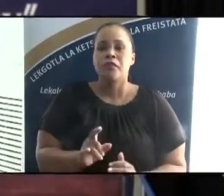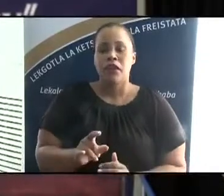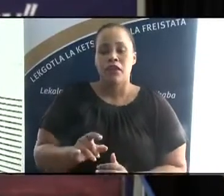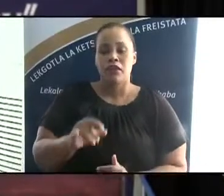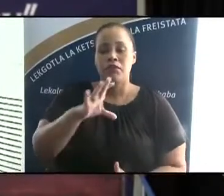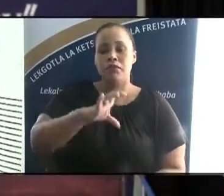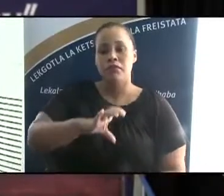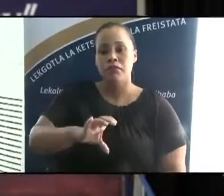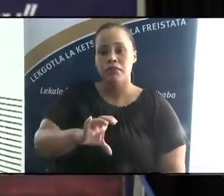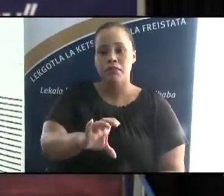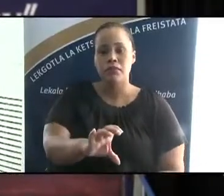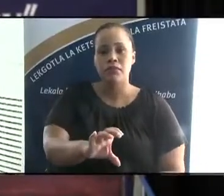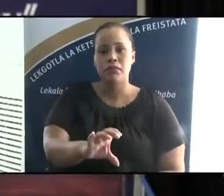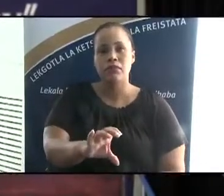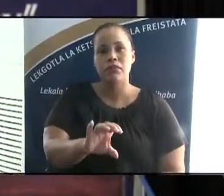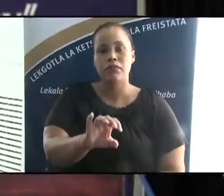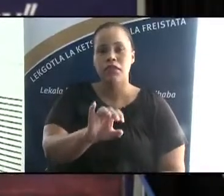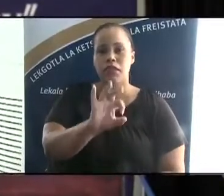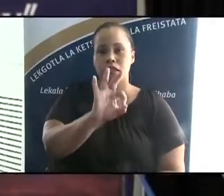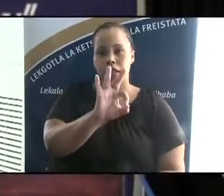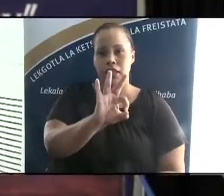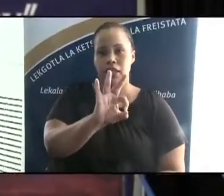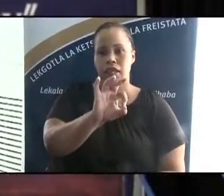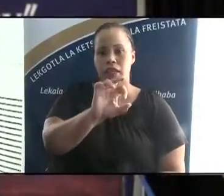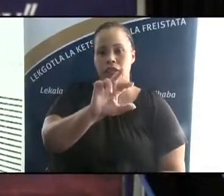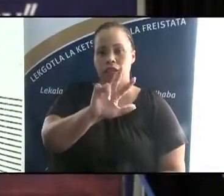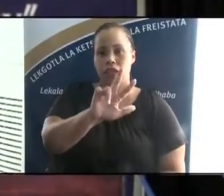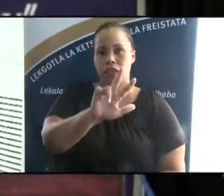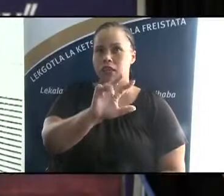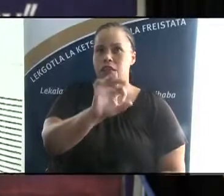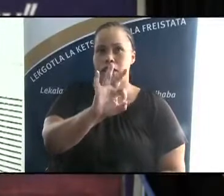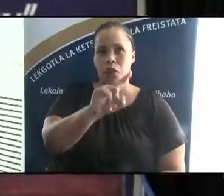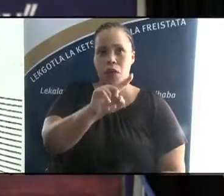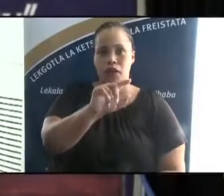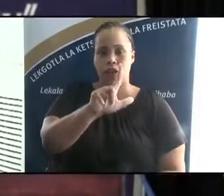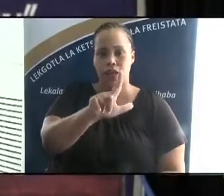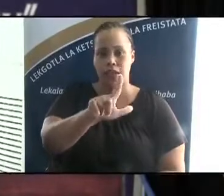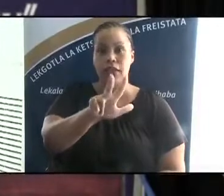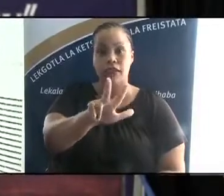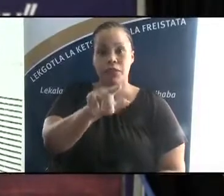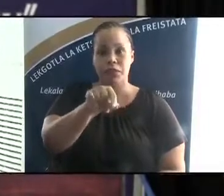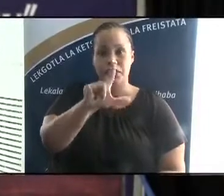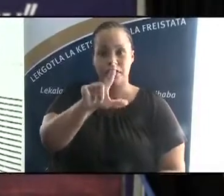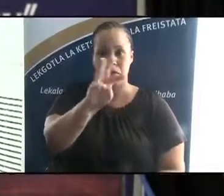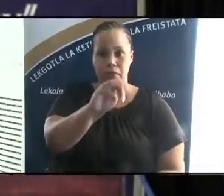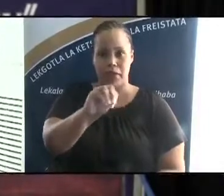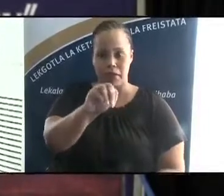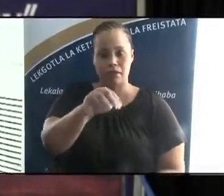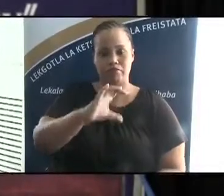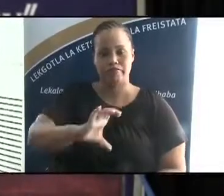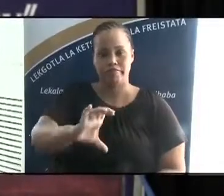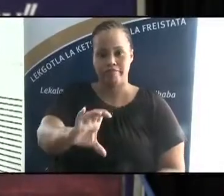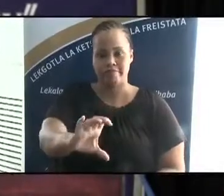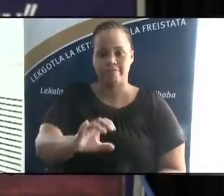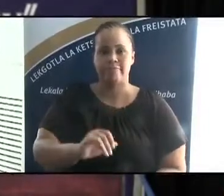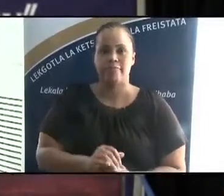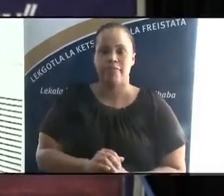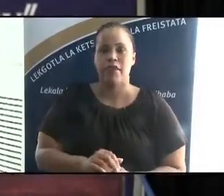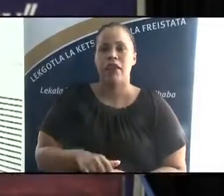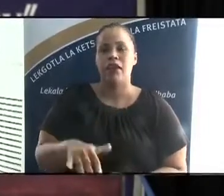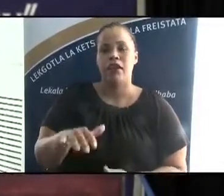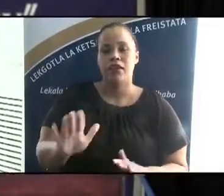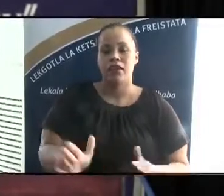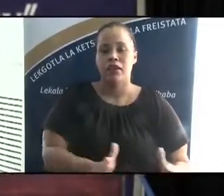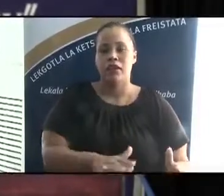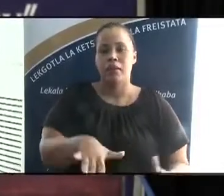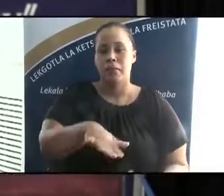Gariep district amounts to 318.7 million. Tabo Futsanyana, this district has